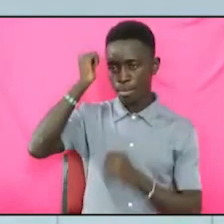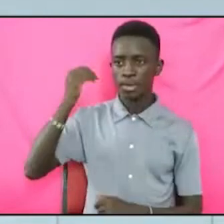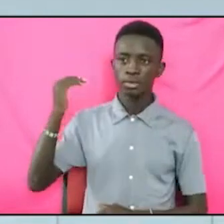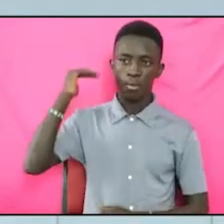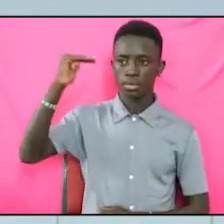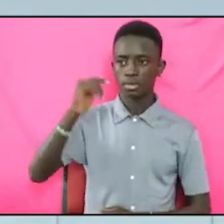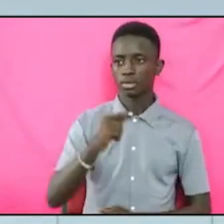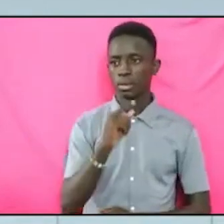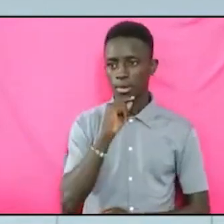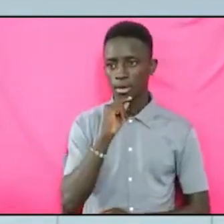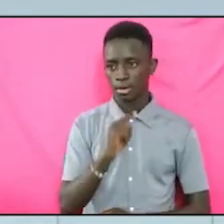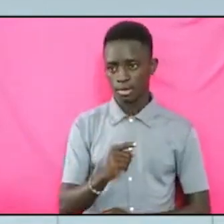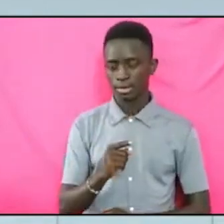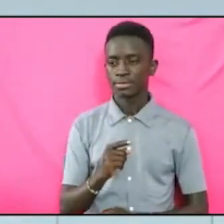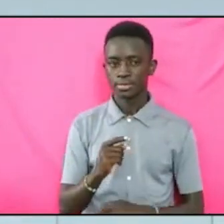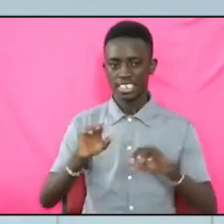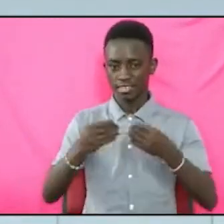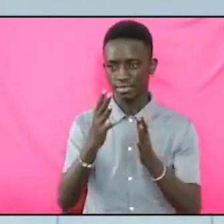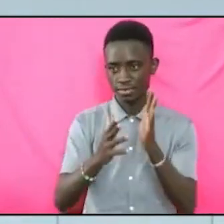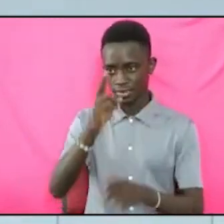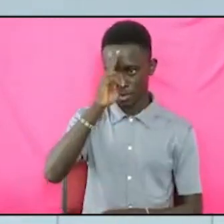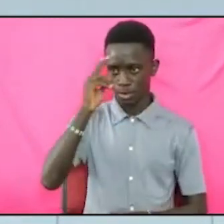The character in focus, Naaman,